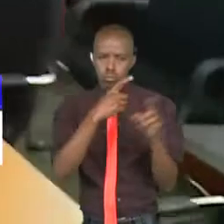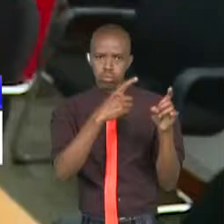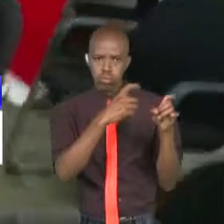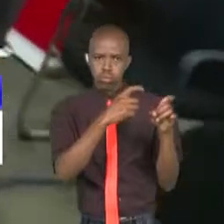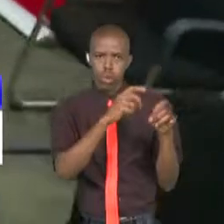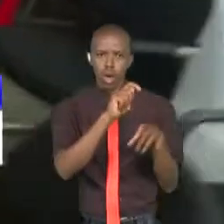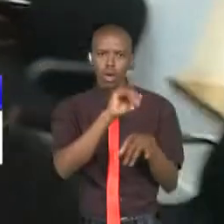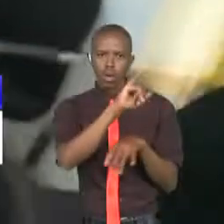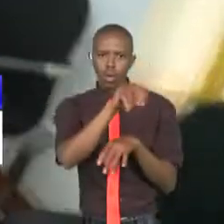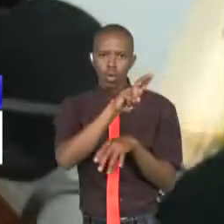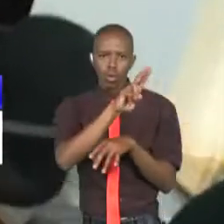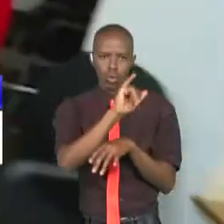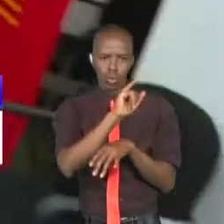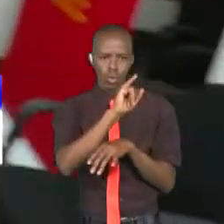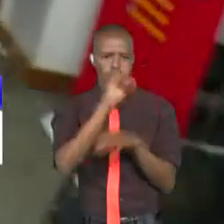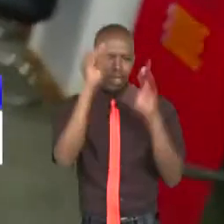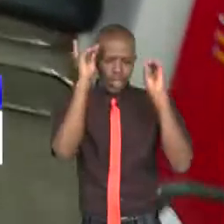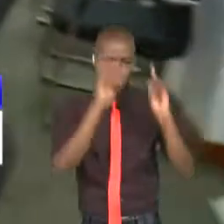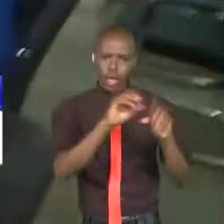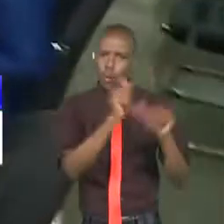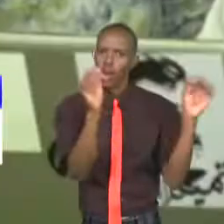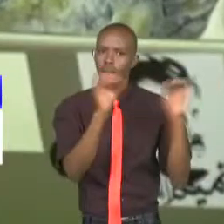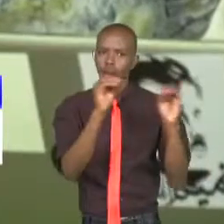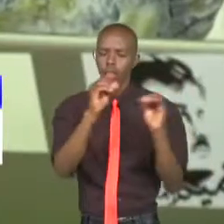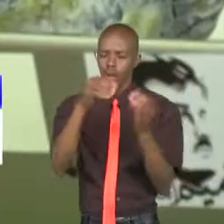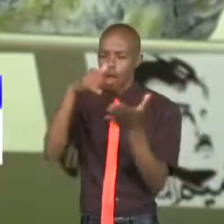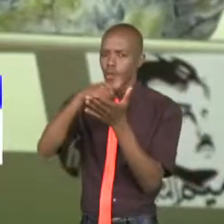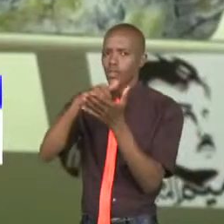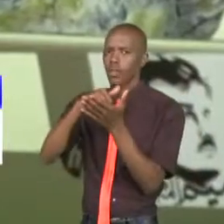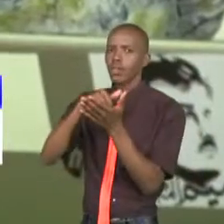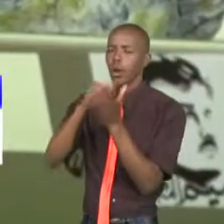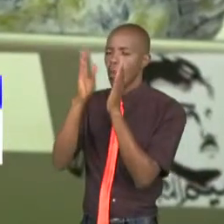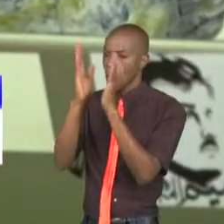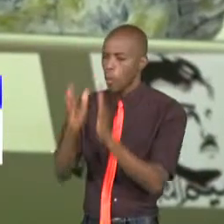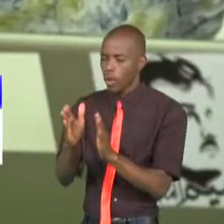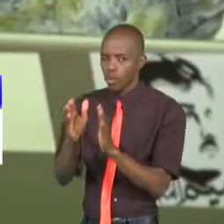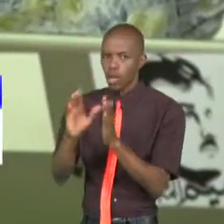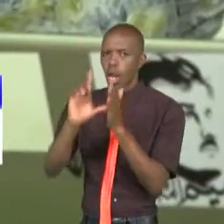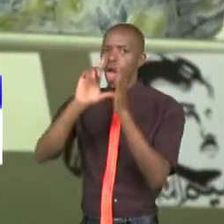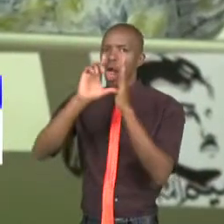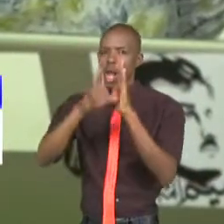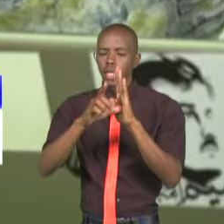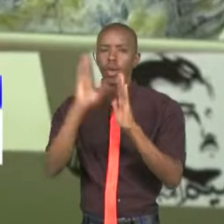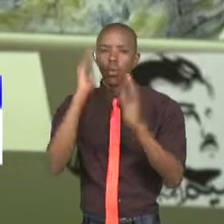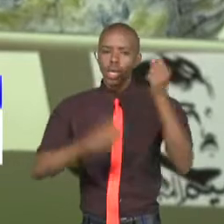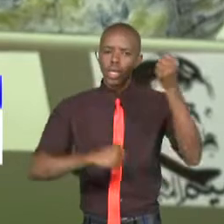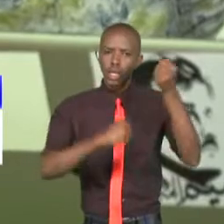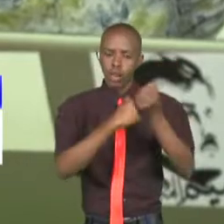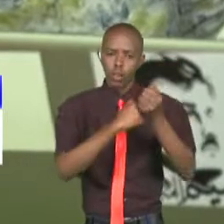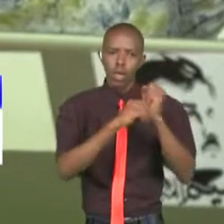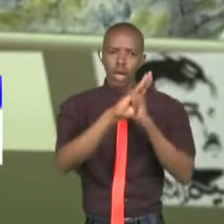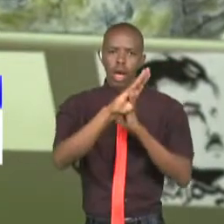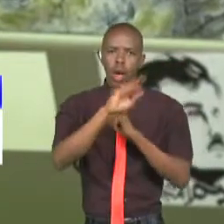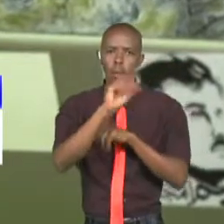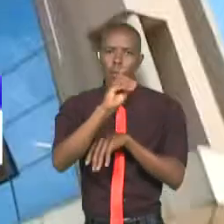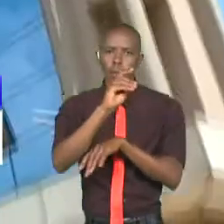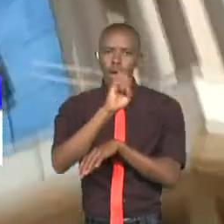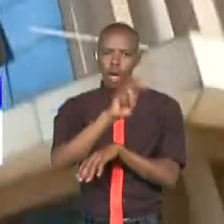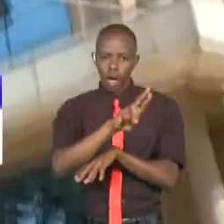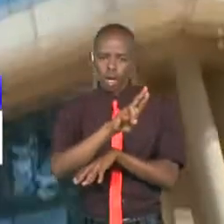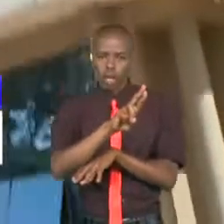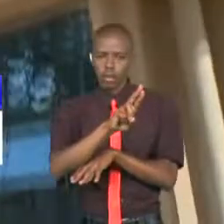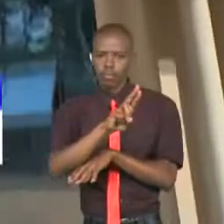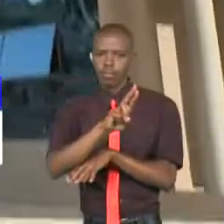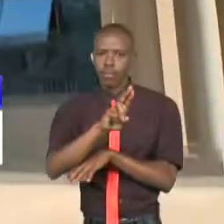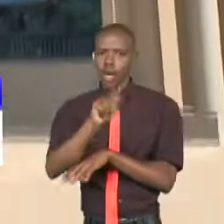making arbitrary decisions by not fielding a candidate in the Msambweni, and a day later he would go support Fazul Bada for the seat. Tuju would